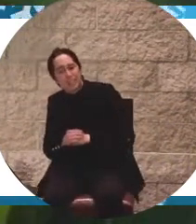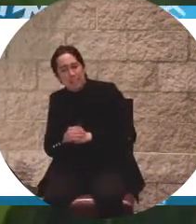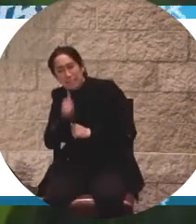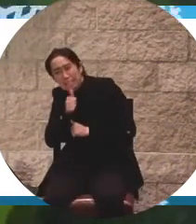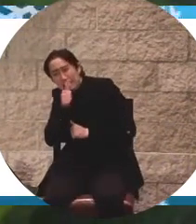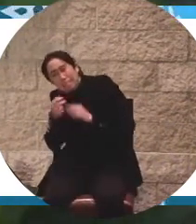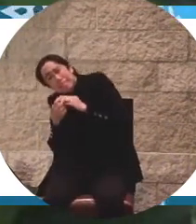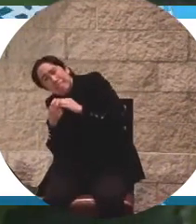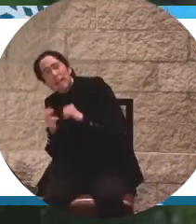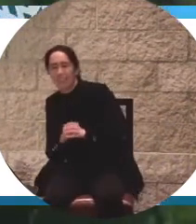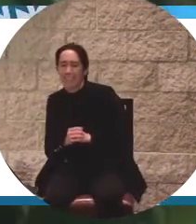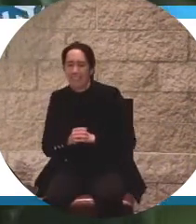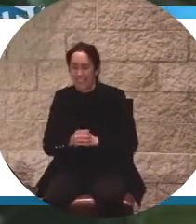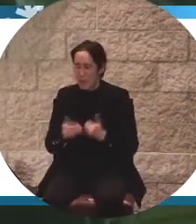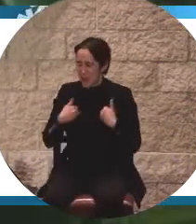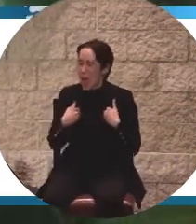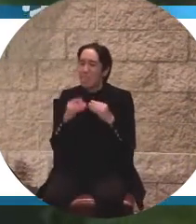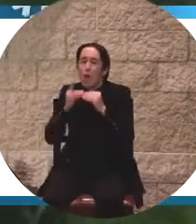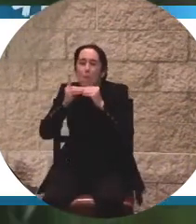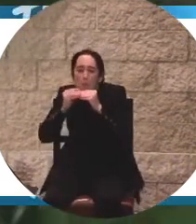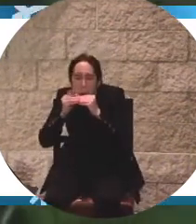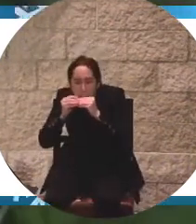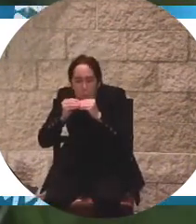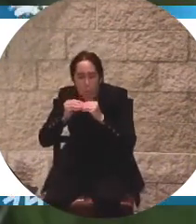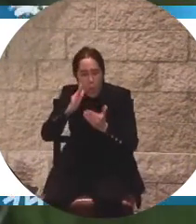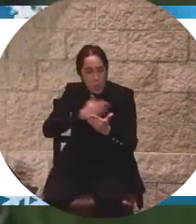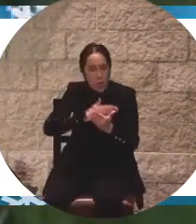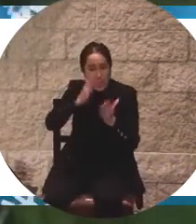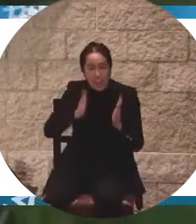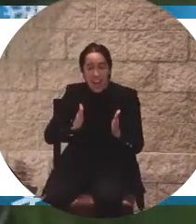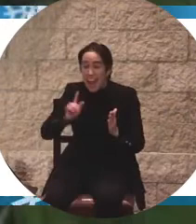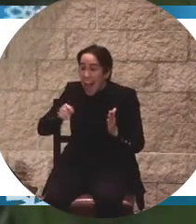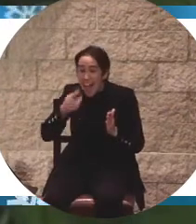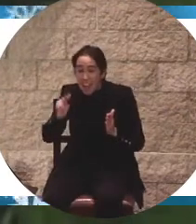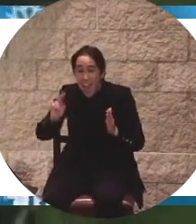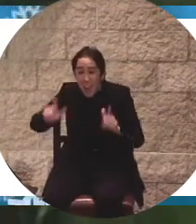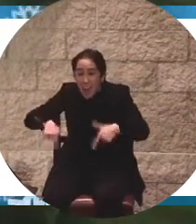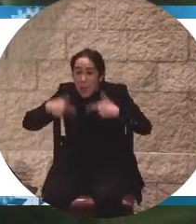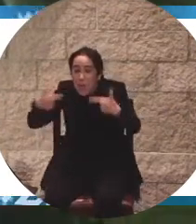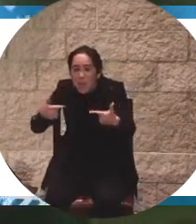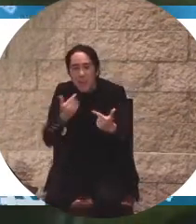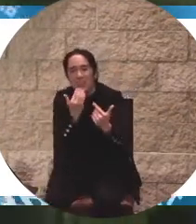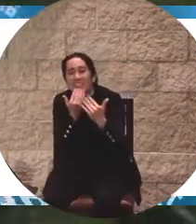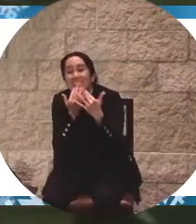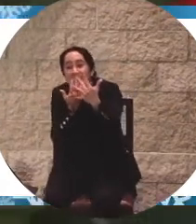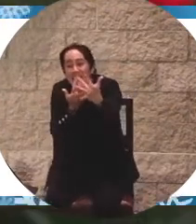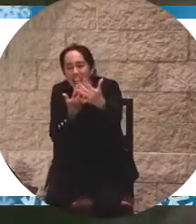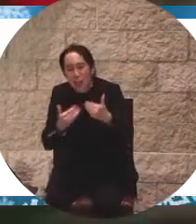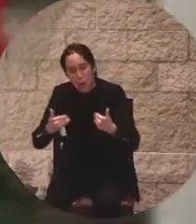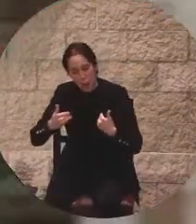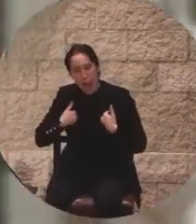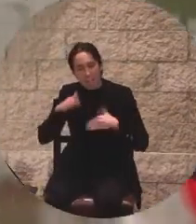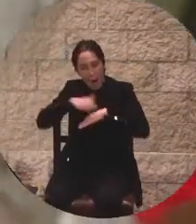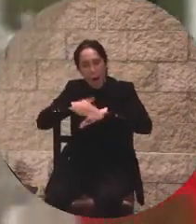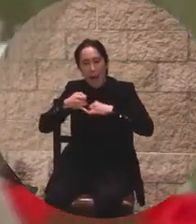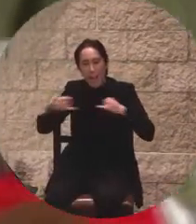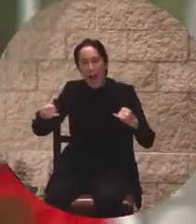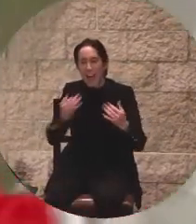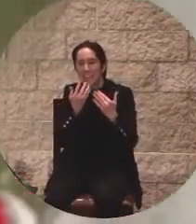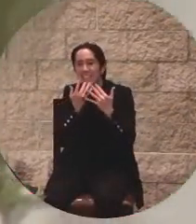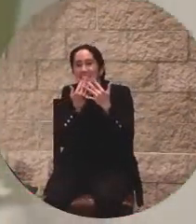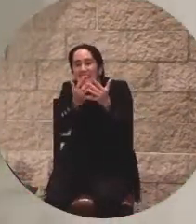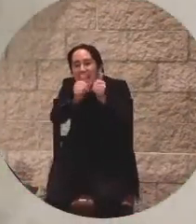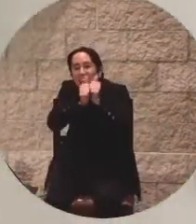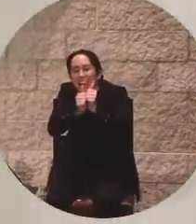We have one more performer for you, and then it's your turn to sing. We're going to have our virtual sing-along. This